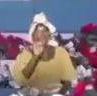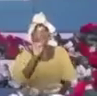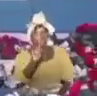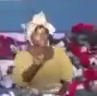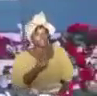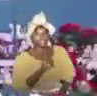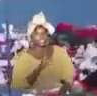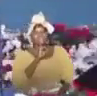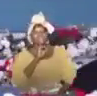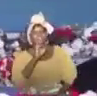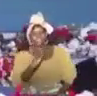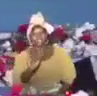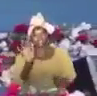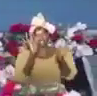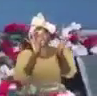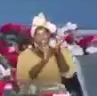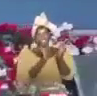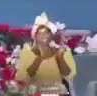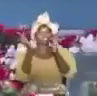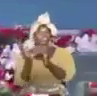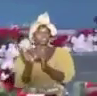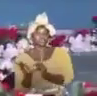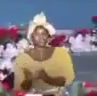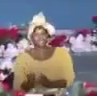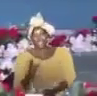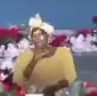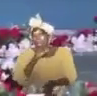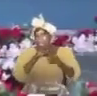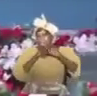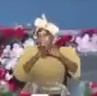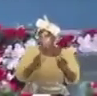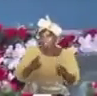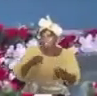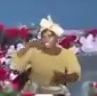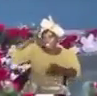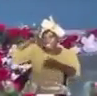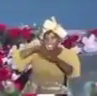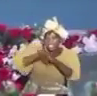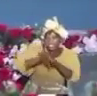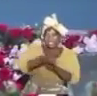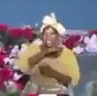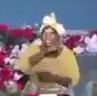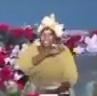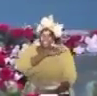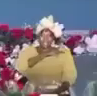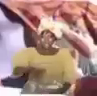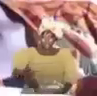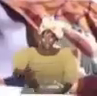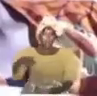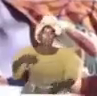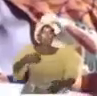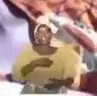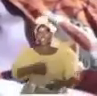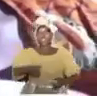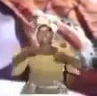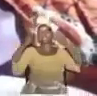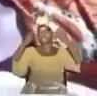keys. There is only one key to the kingdom. But when you are in the kingdom, there are the keys of the